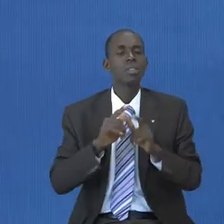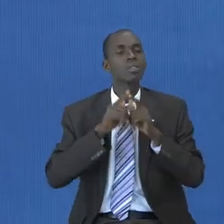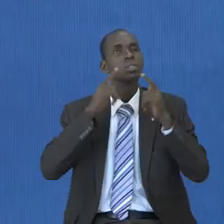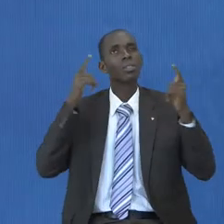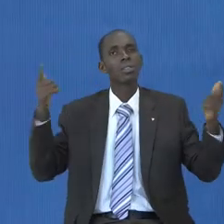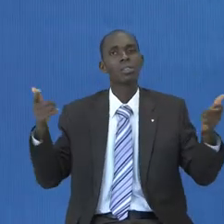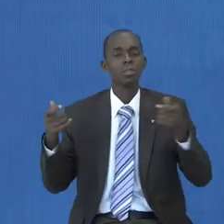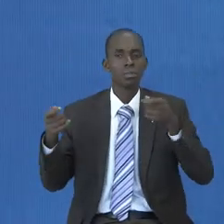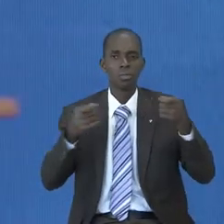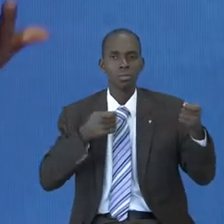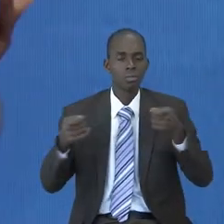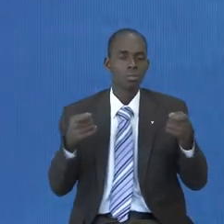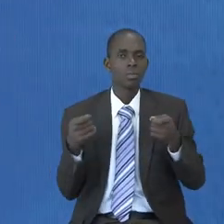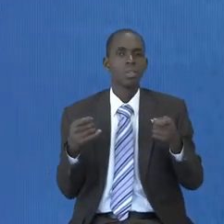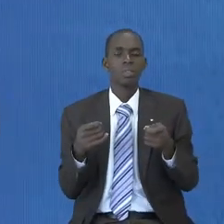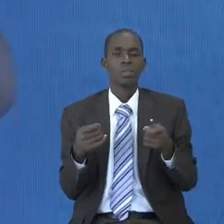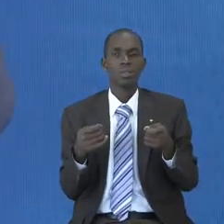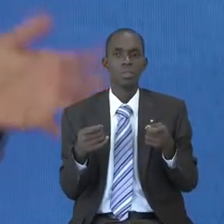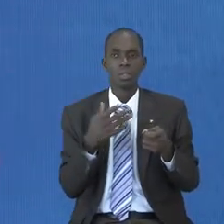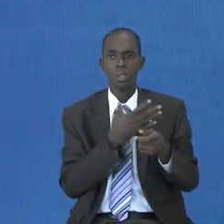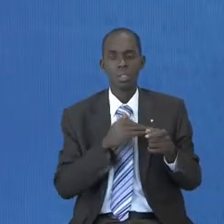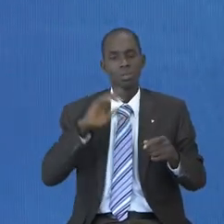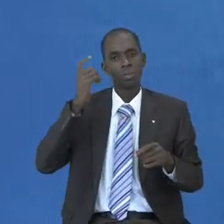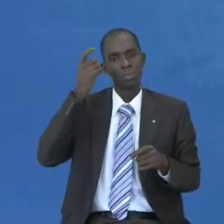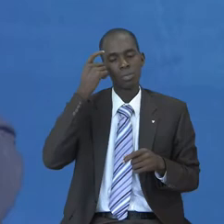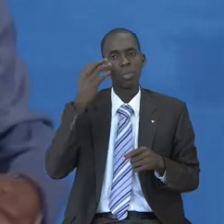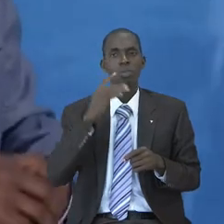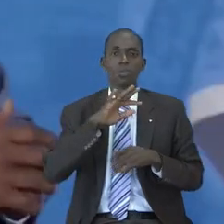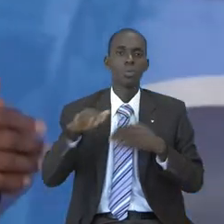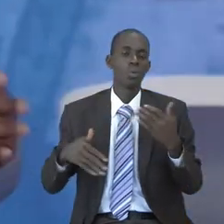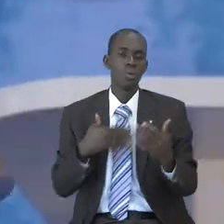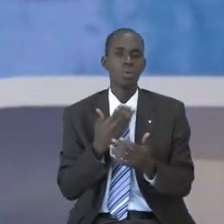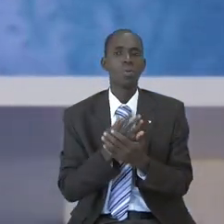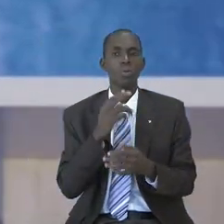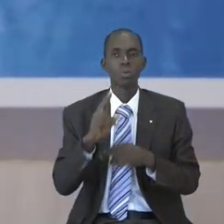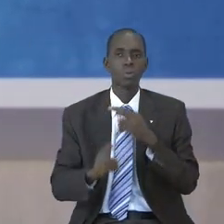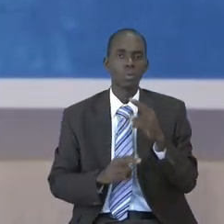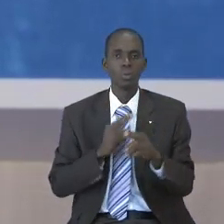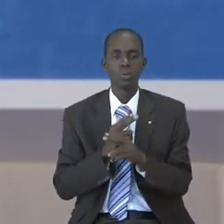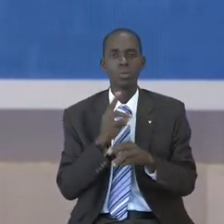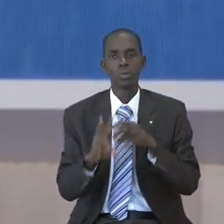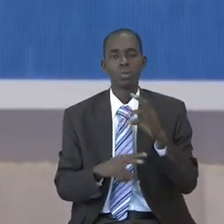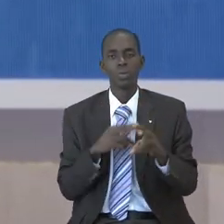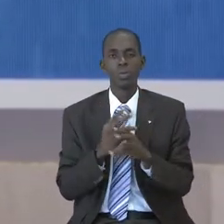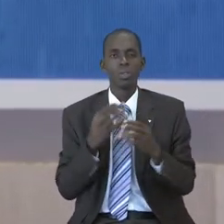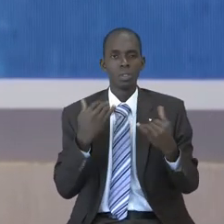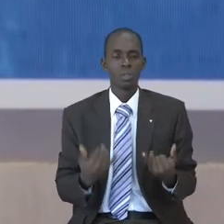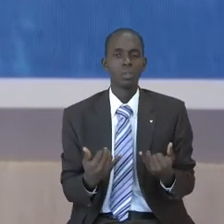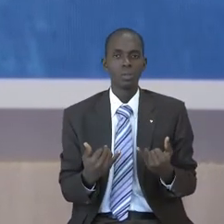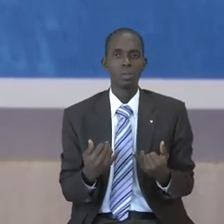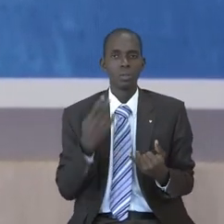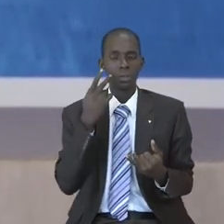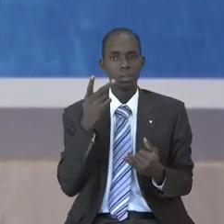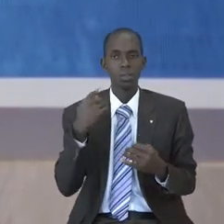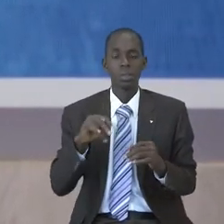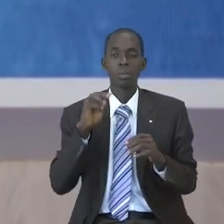and rulership and dominion and governorship of the whole universe. That's what we're looking at today. And we're divine the